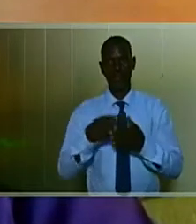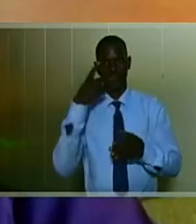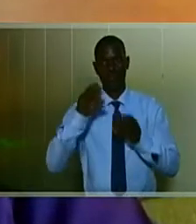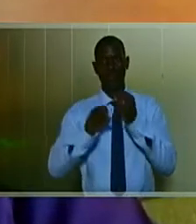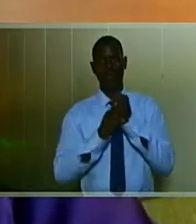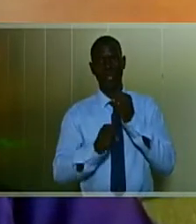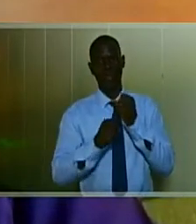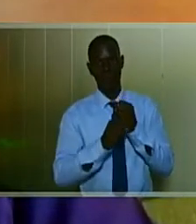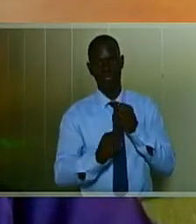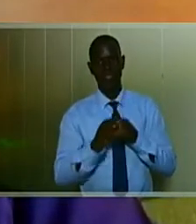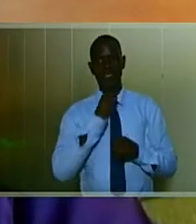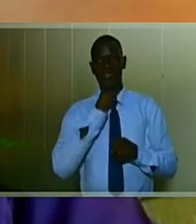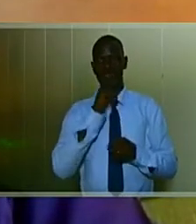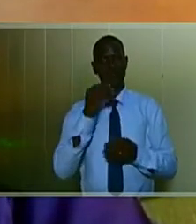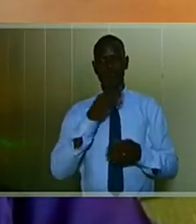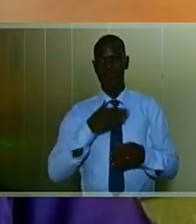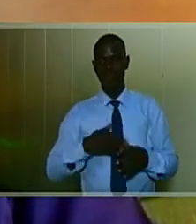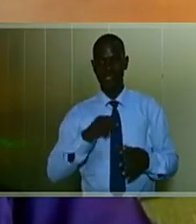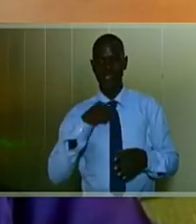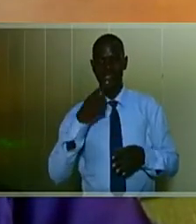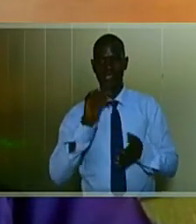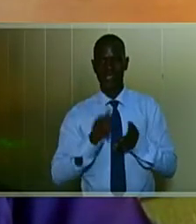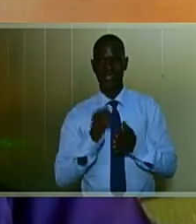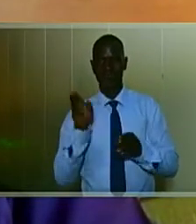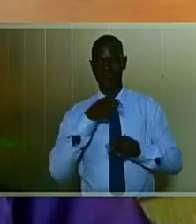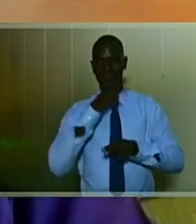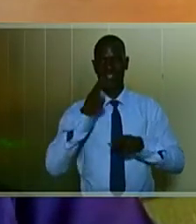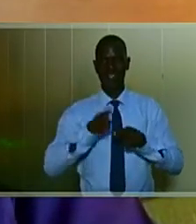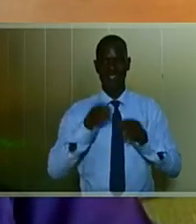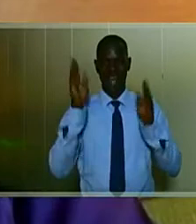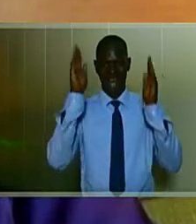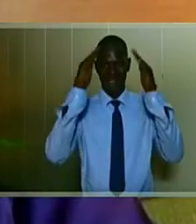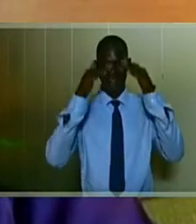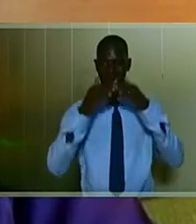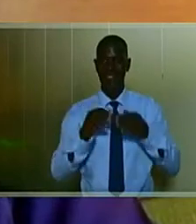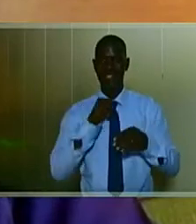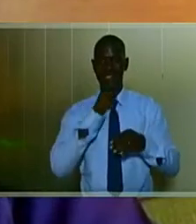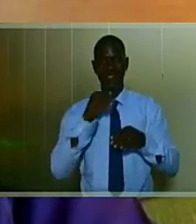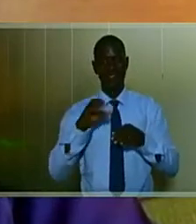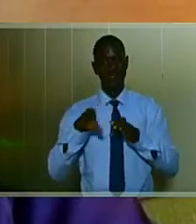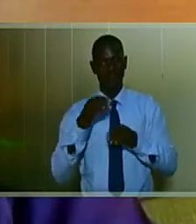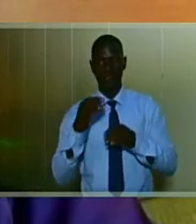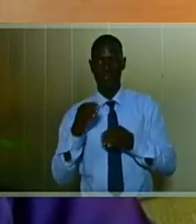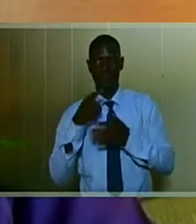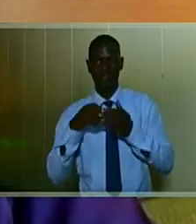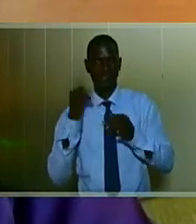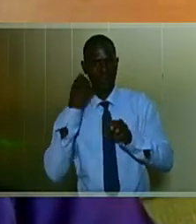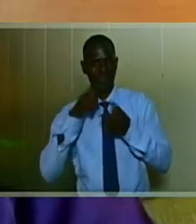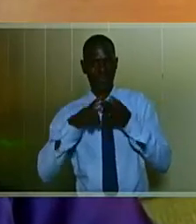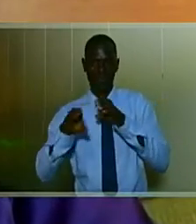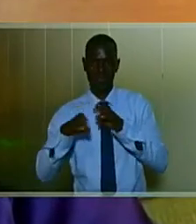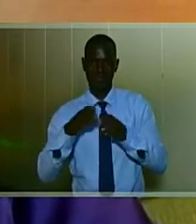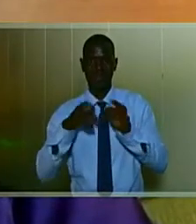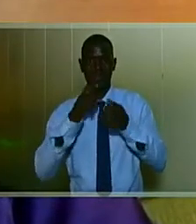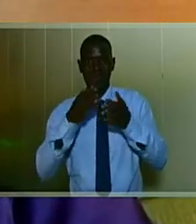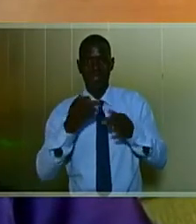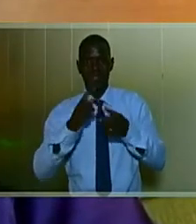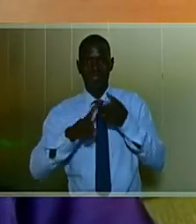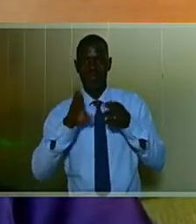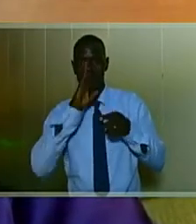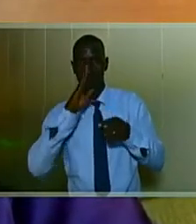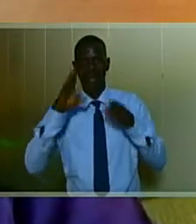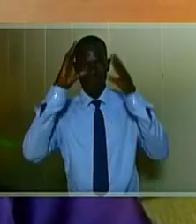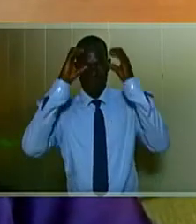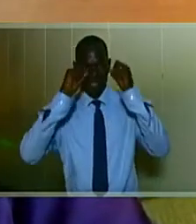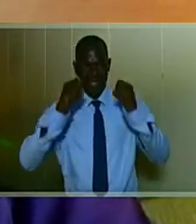is not, nobody is saying, National Assembly is not saying if you want to be president, you must have 10 billion or you must have 1 billion.